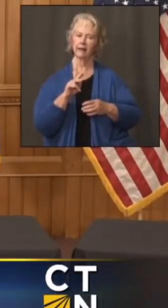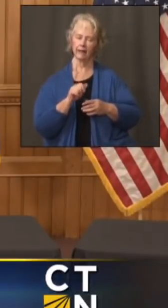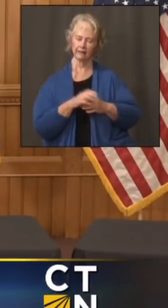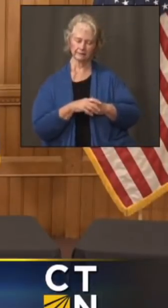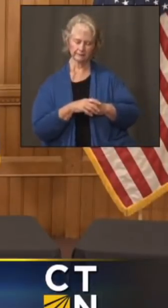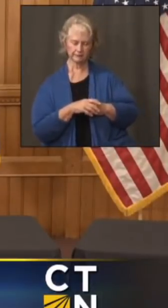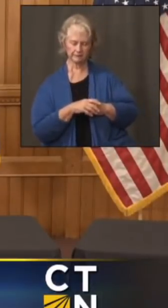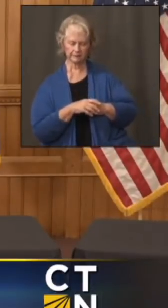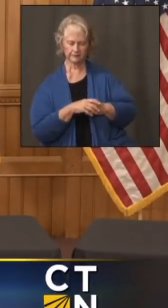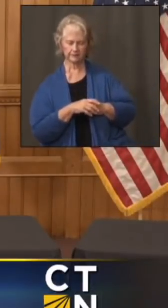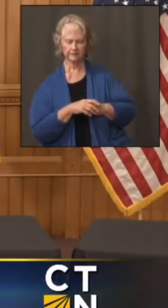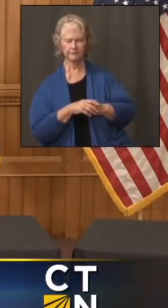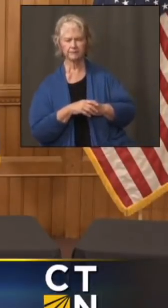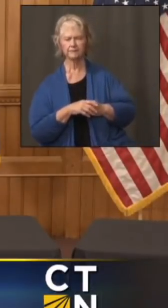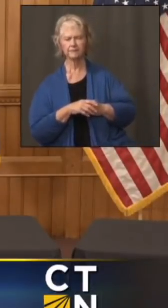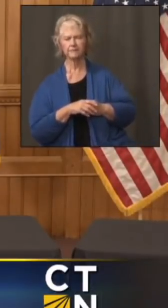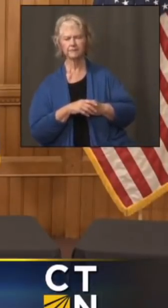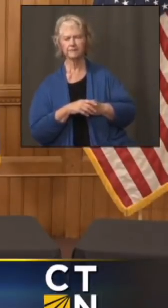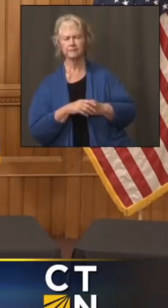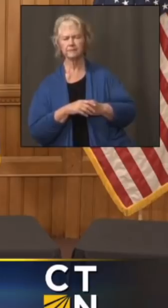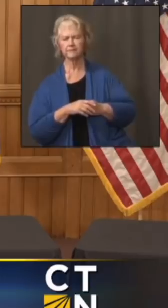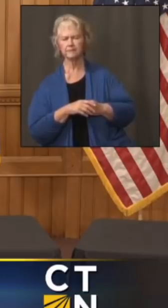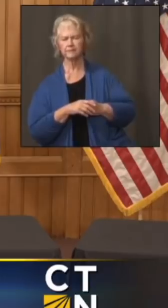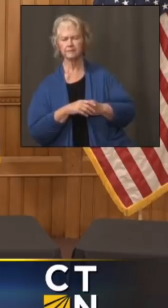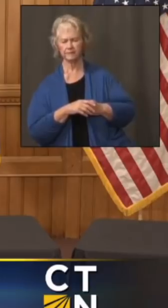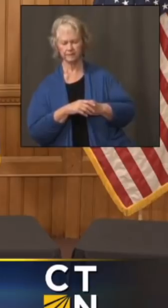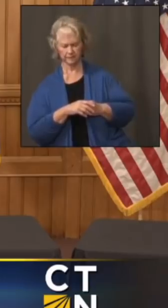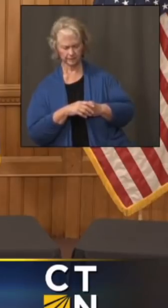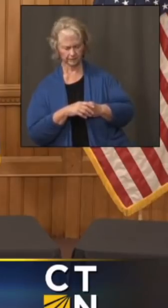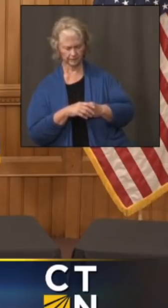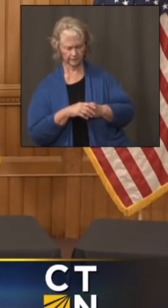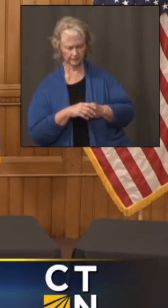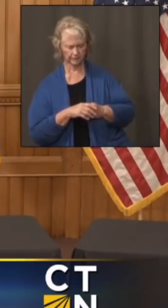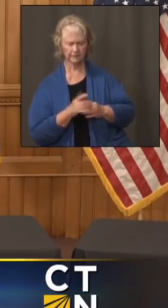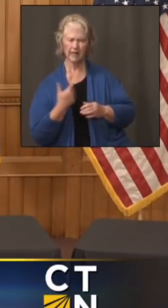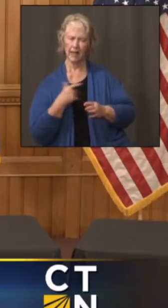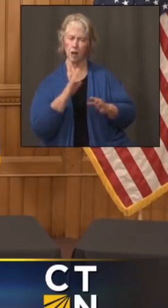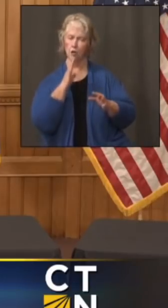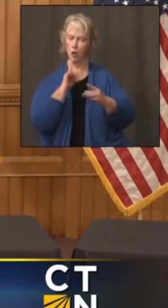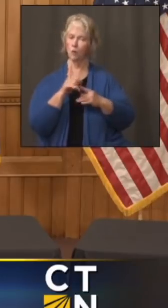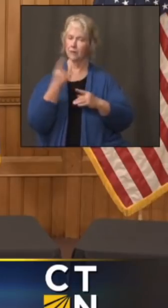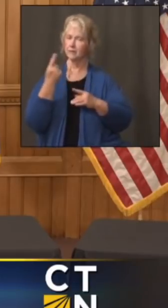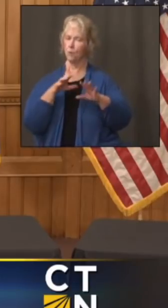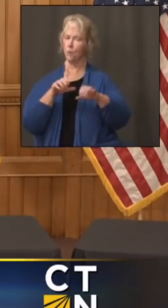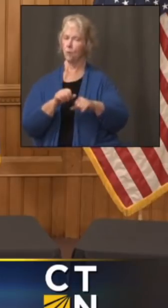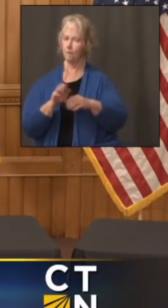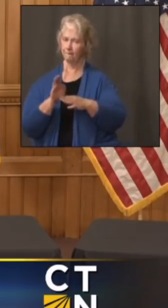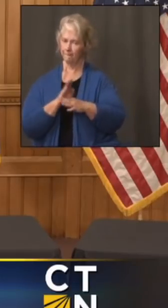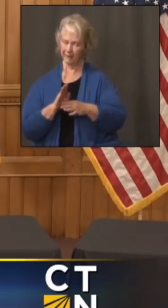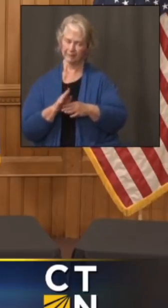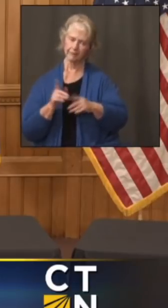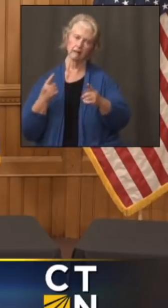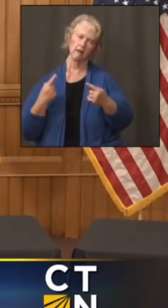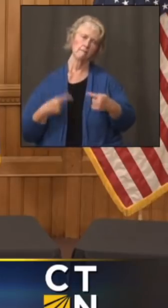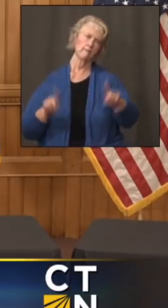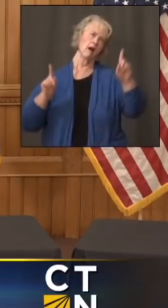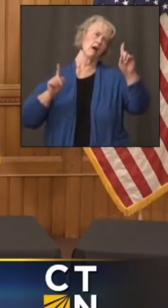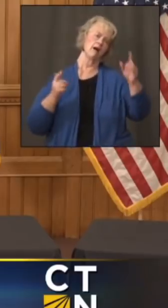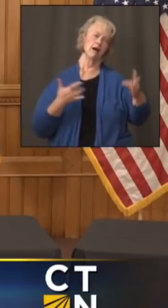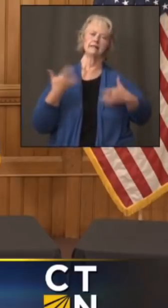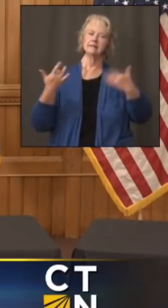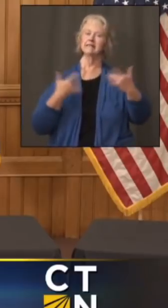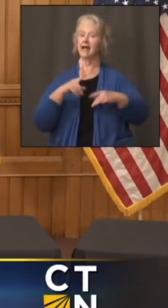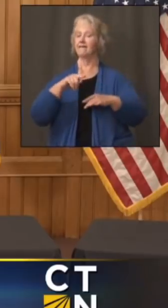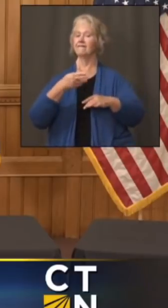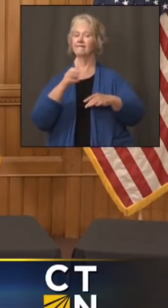Good afternoon. I spoke with a venue owner today, and they're celebrating. They finally have the phase